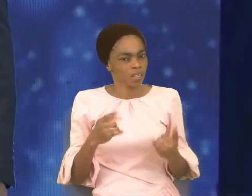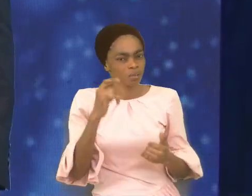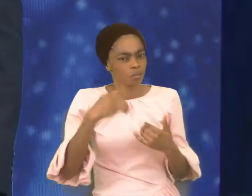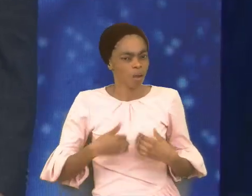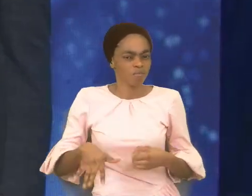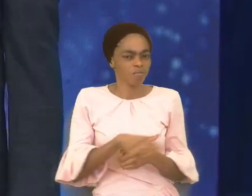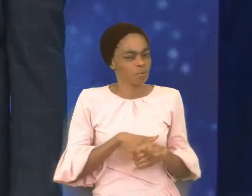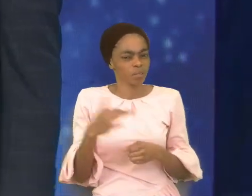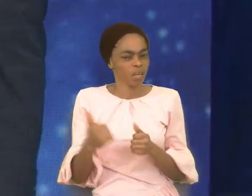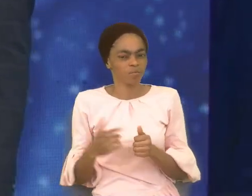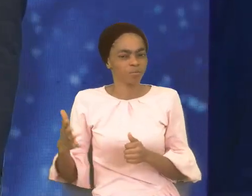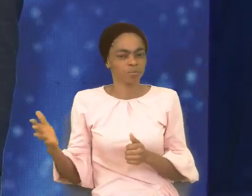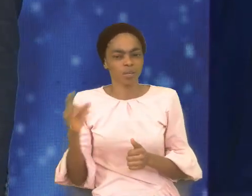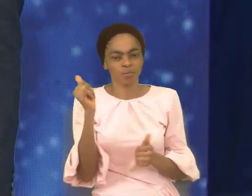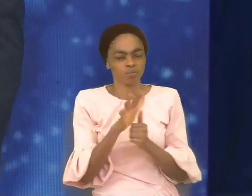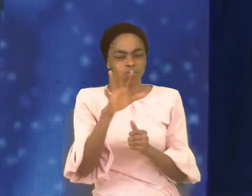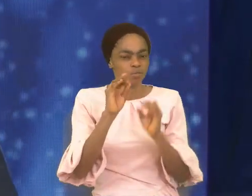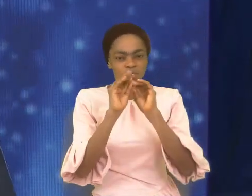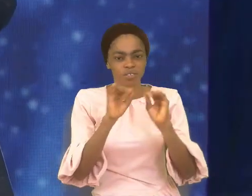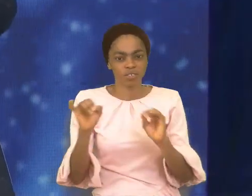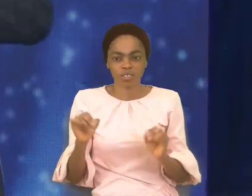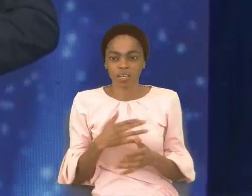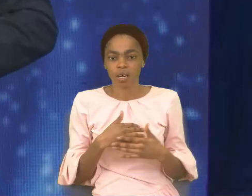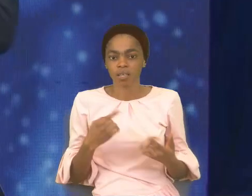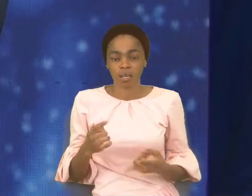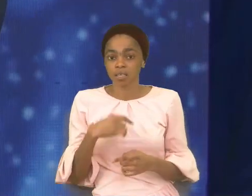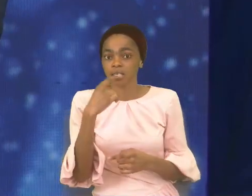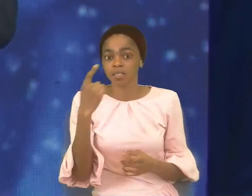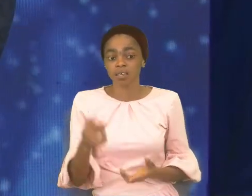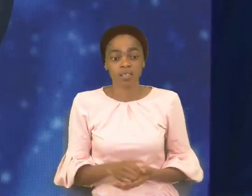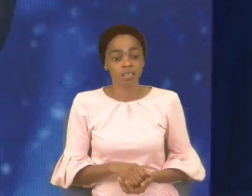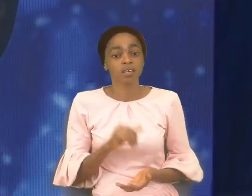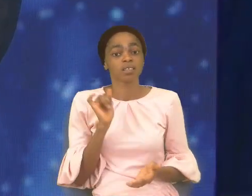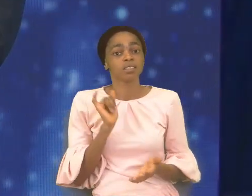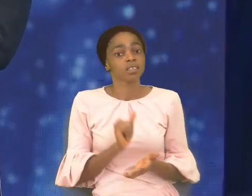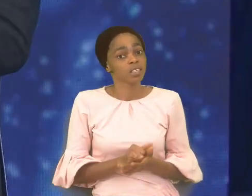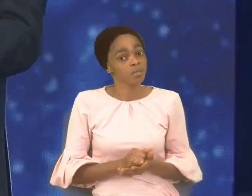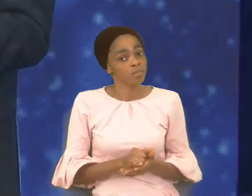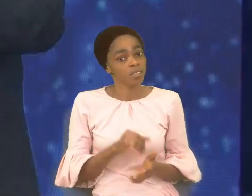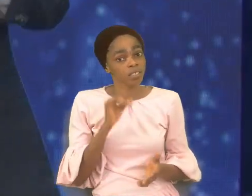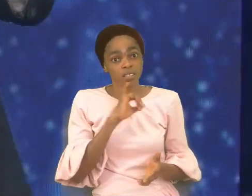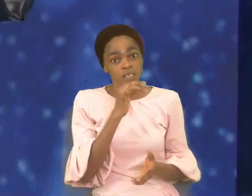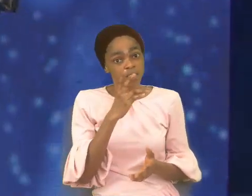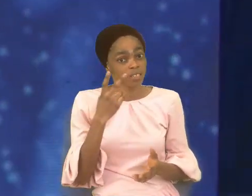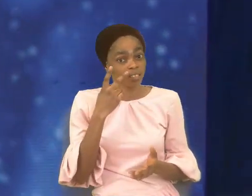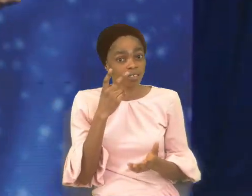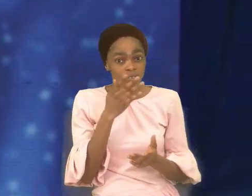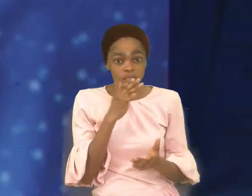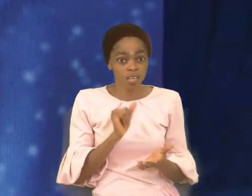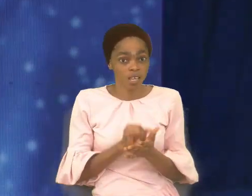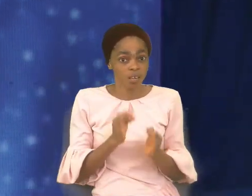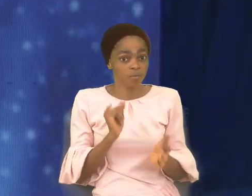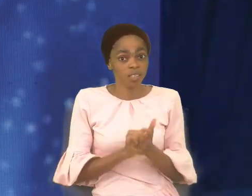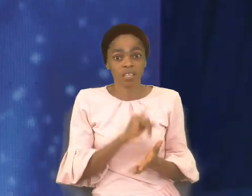said, if that be right in the sight of God, you judge thee. We will rather obey God than men. That's